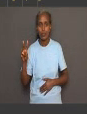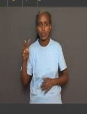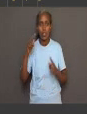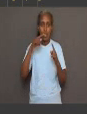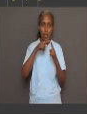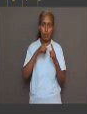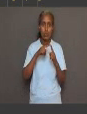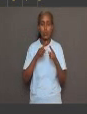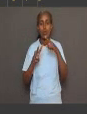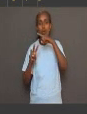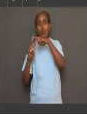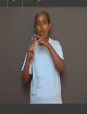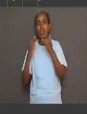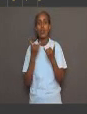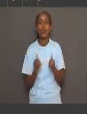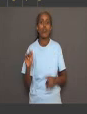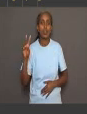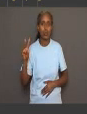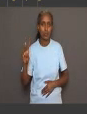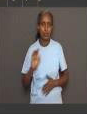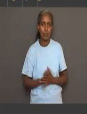to pi over 2.